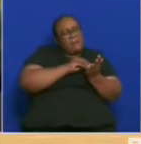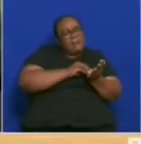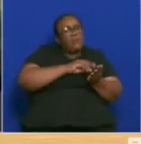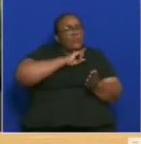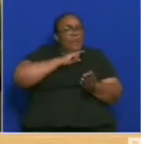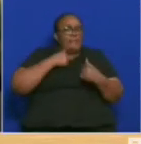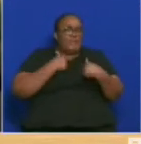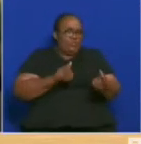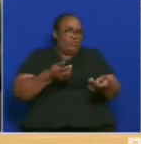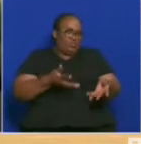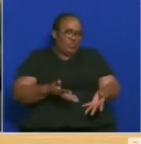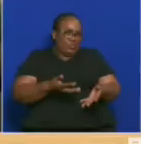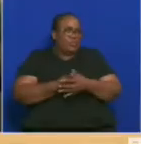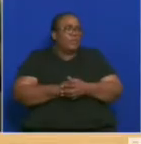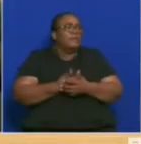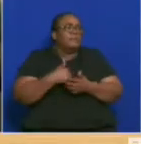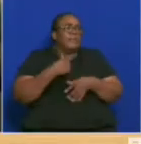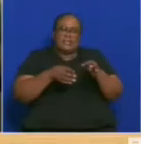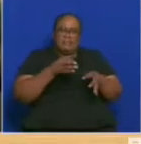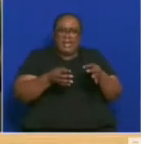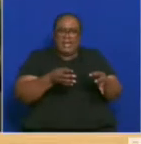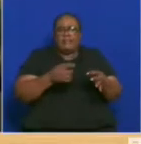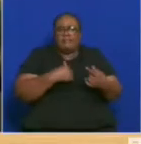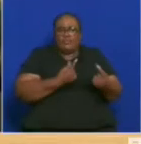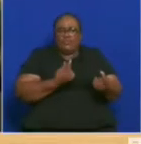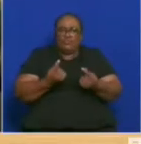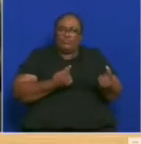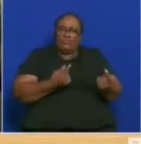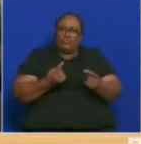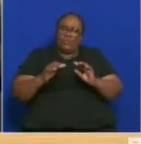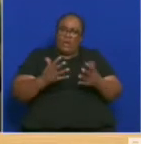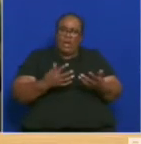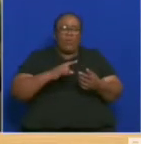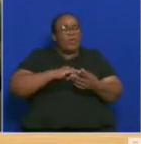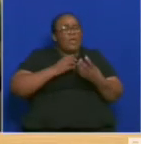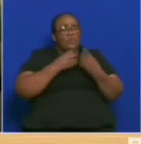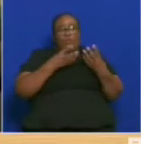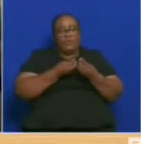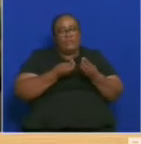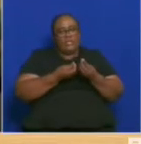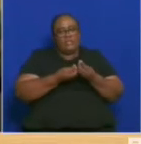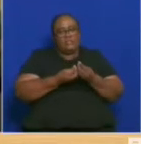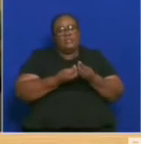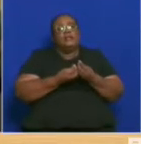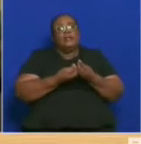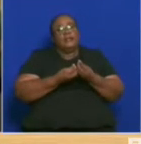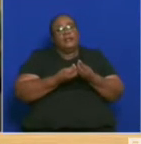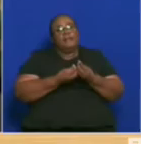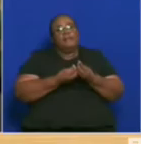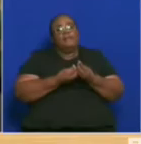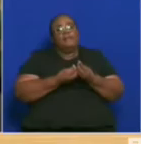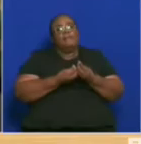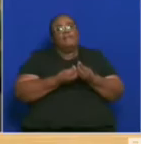where I was. Because there's many factors that contribute to us